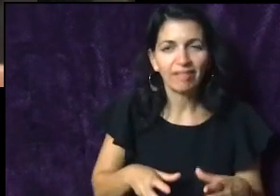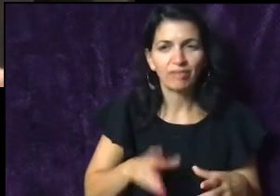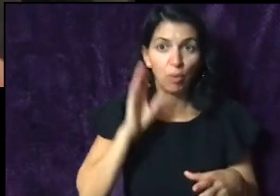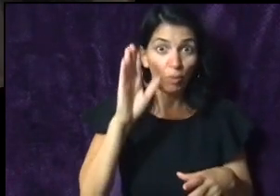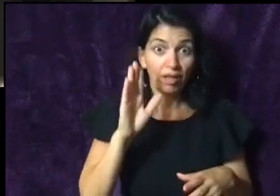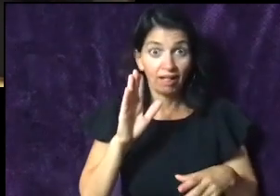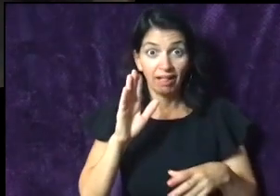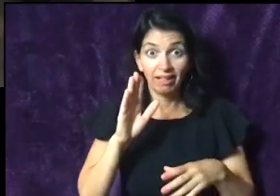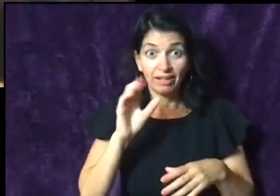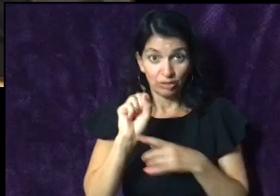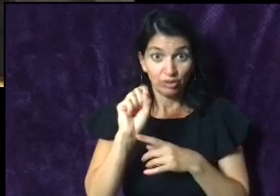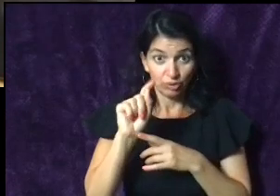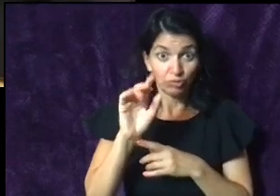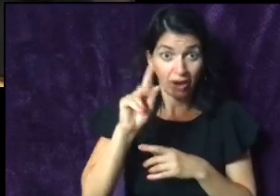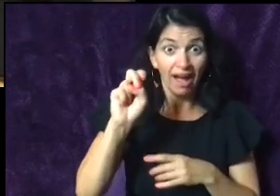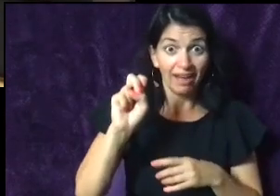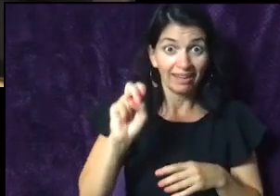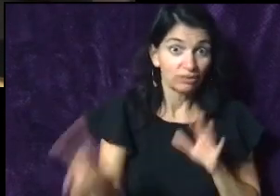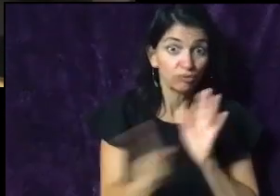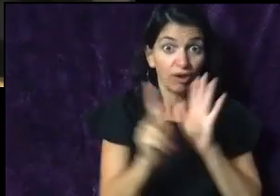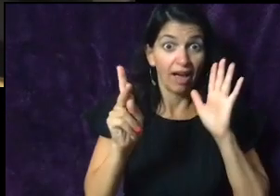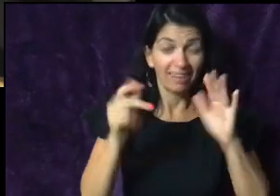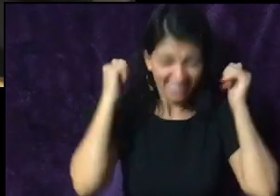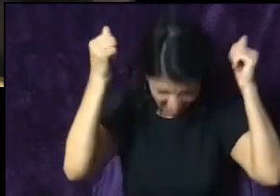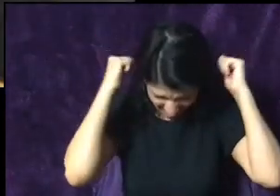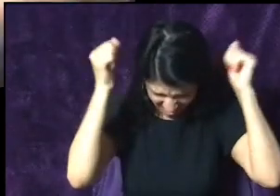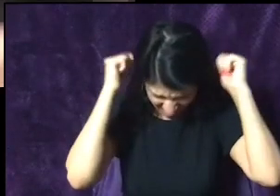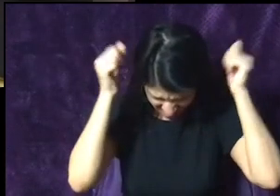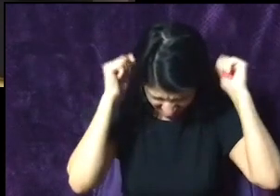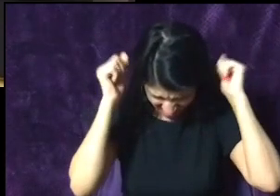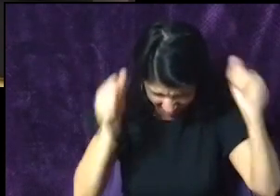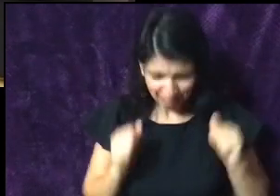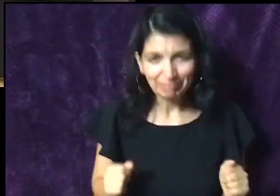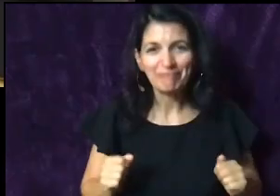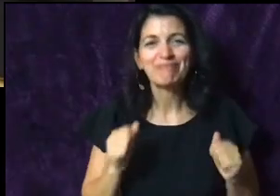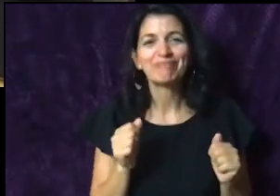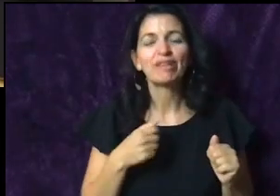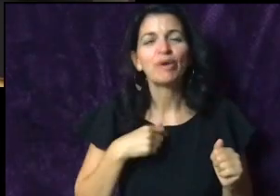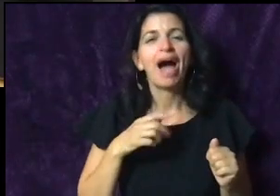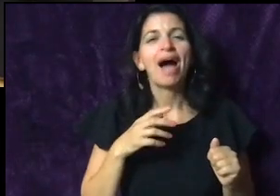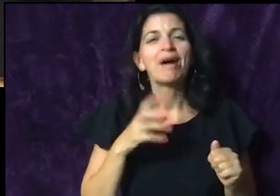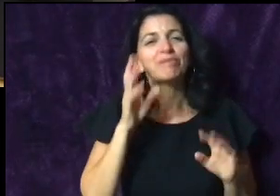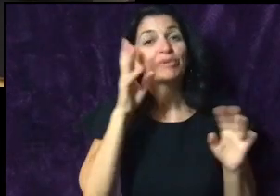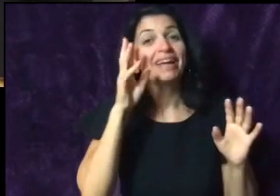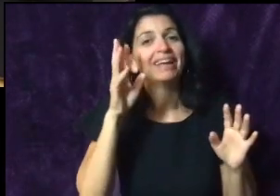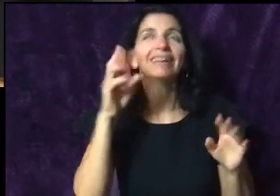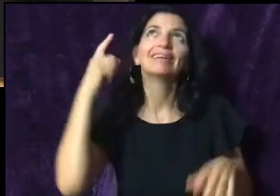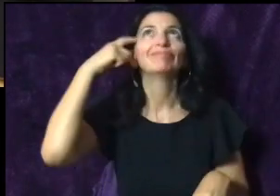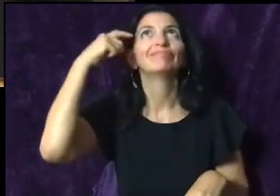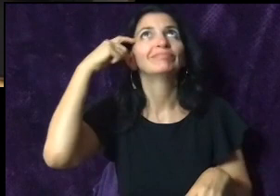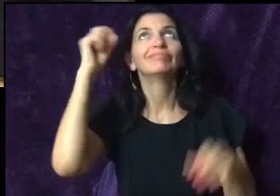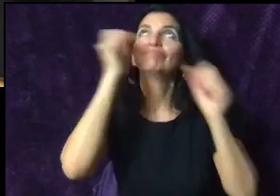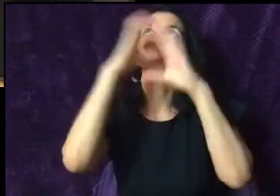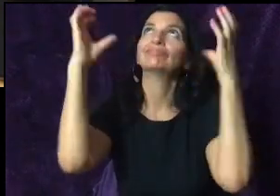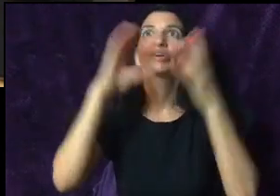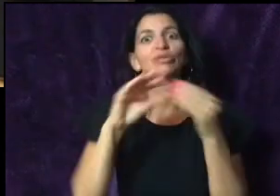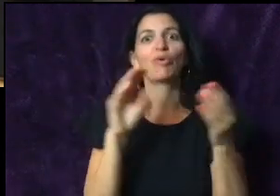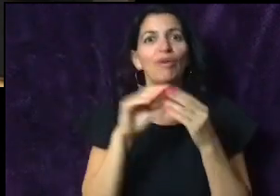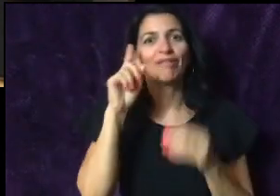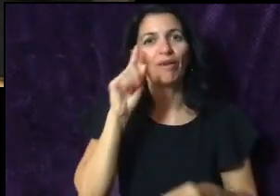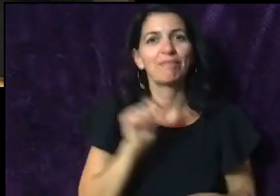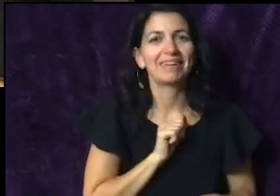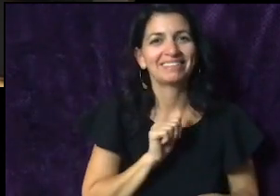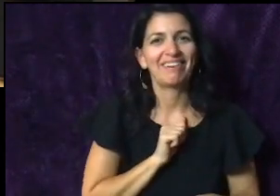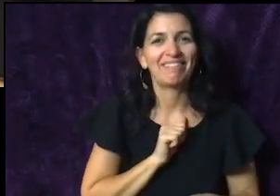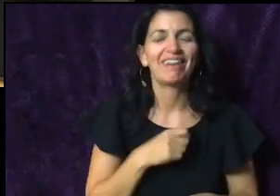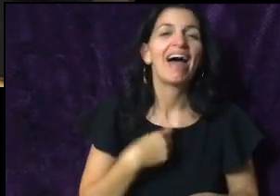is it gonna be a strike? Ooh, and then it hits the pins and it's a strike, yay! So like, I'm kind of creating like a story for myself, because sometimes I